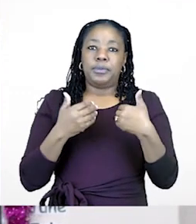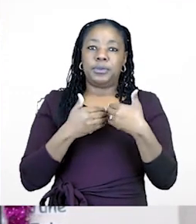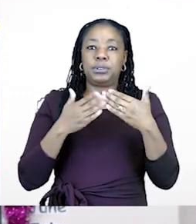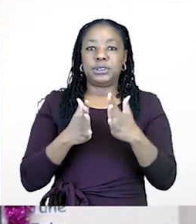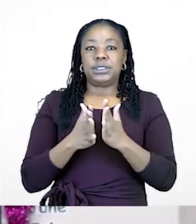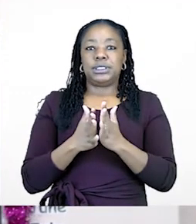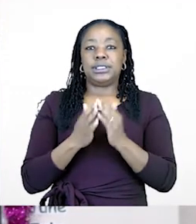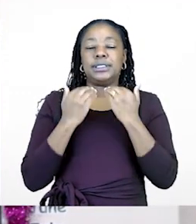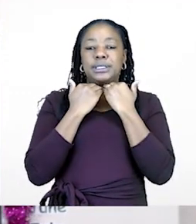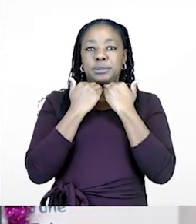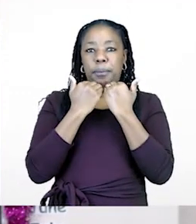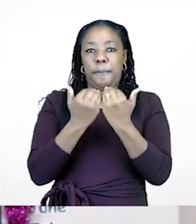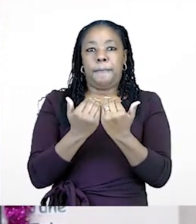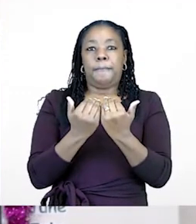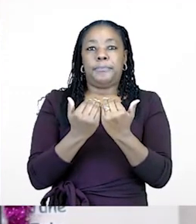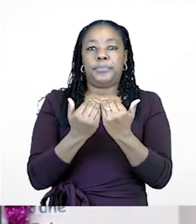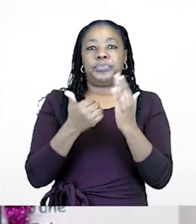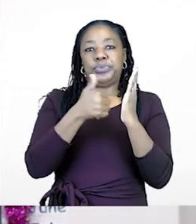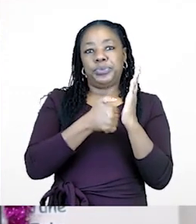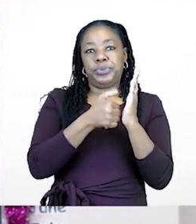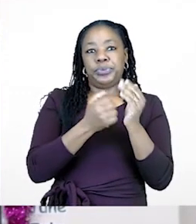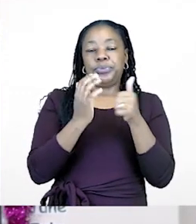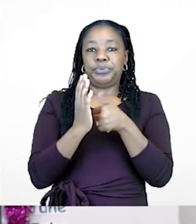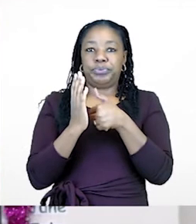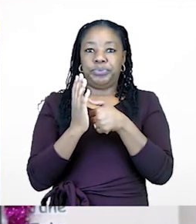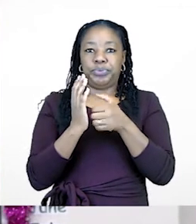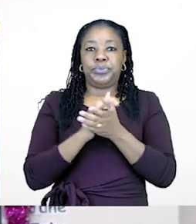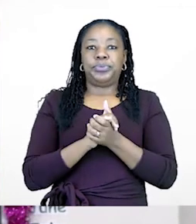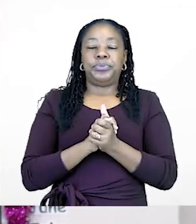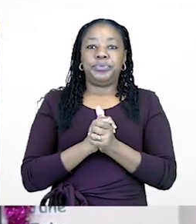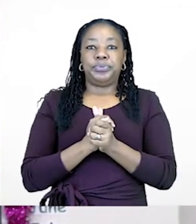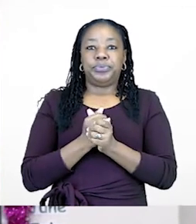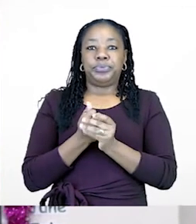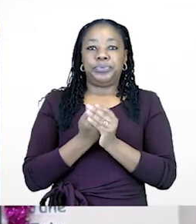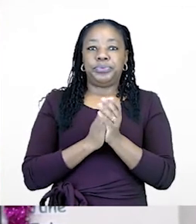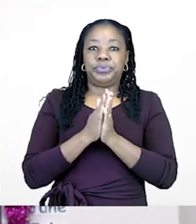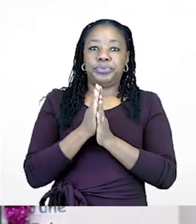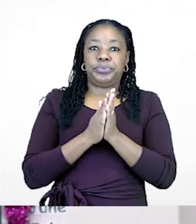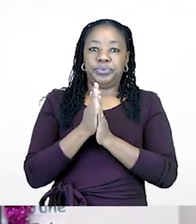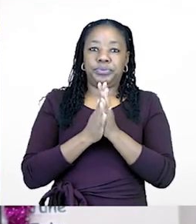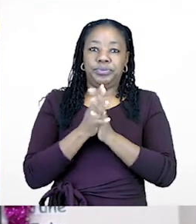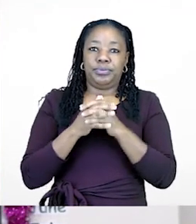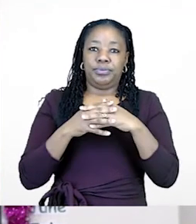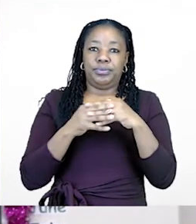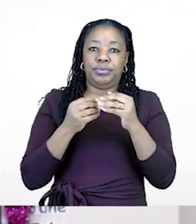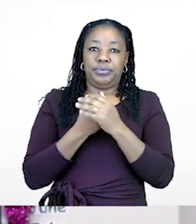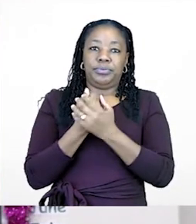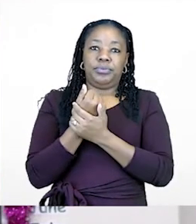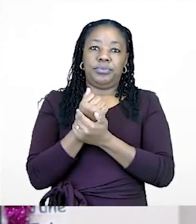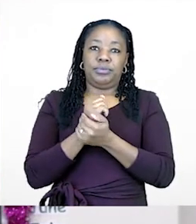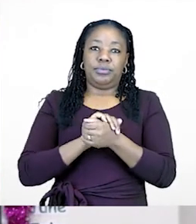it's very important for us to sanitize. Remember, when you're sanitizing, make sure you